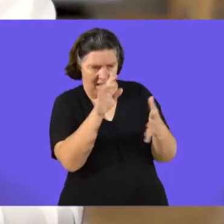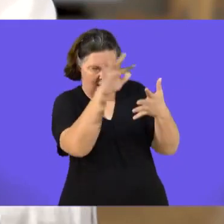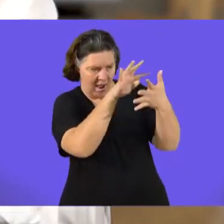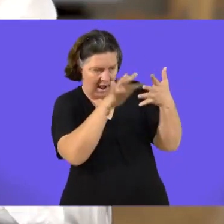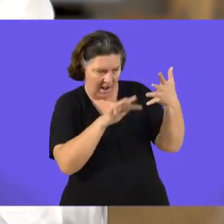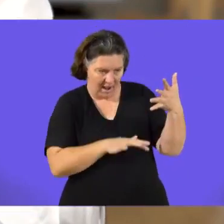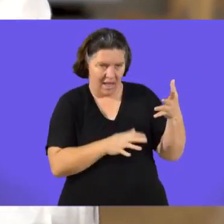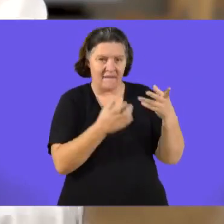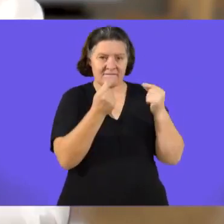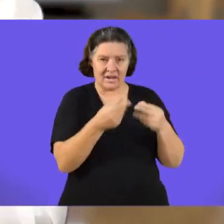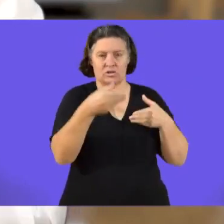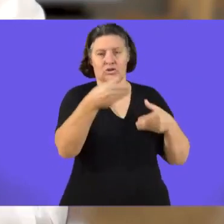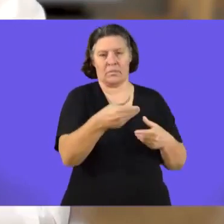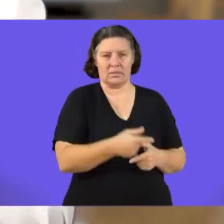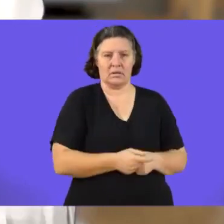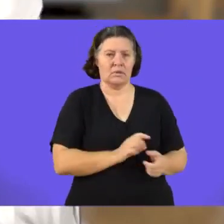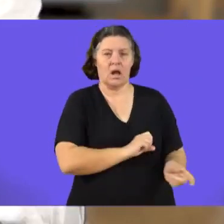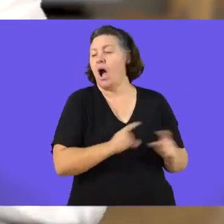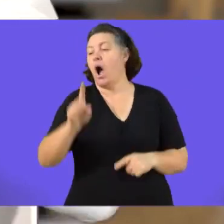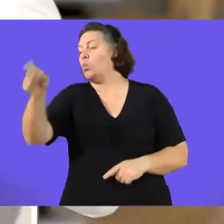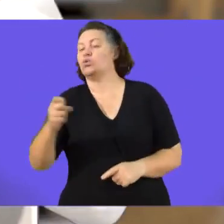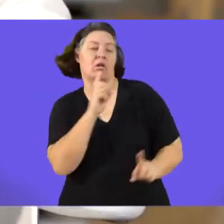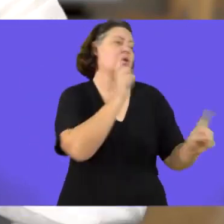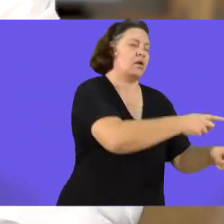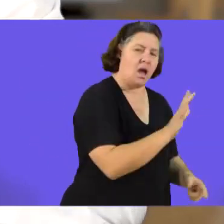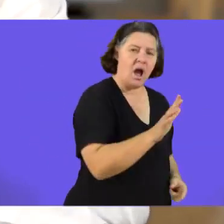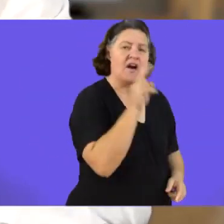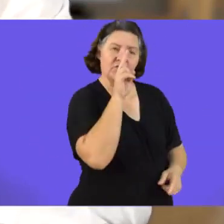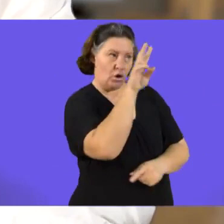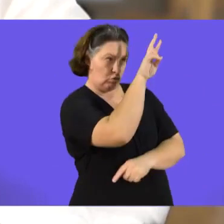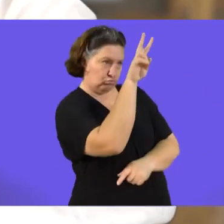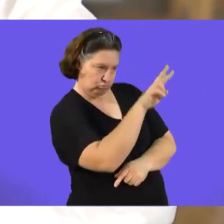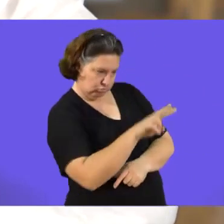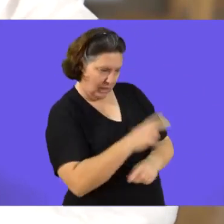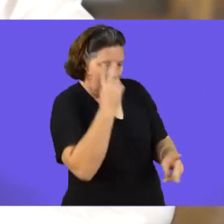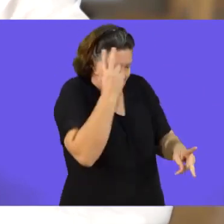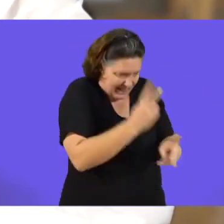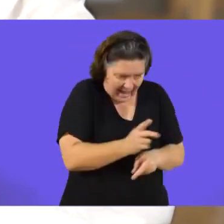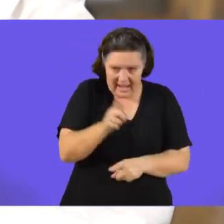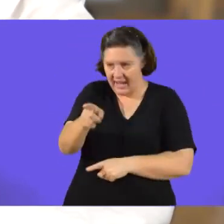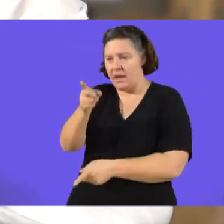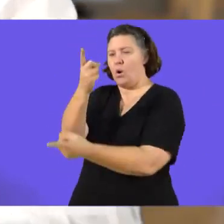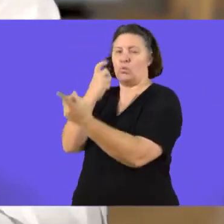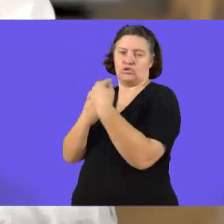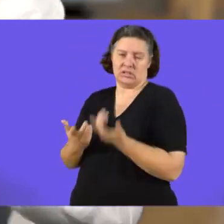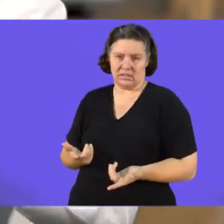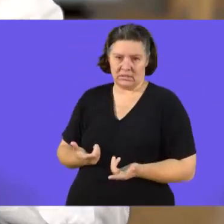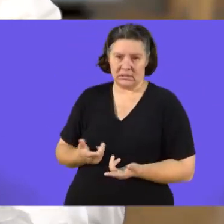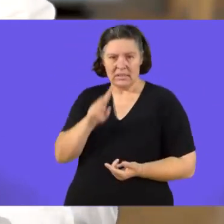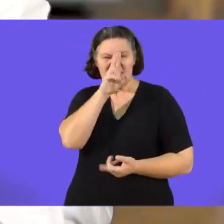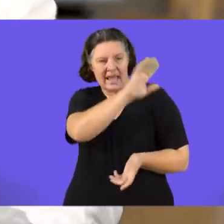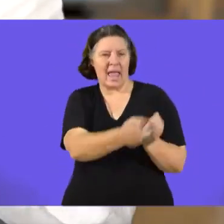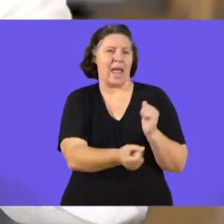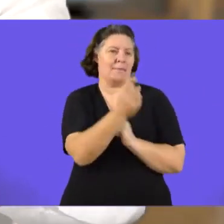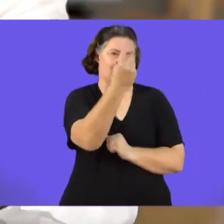with whatever financial document first. Don't just jump into the question and start to answer. All right? Take 30 seconds or